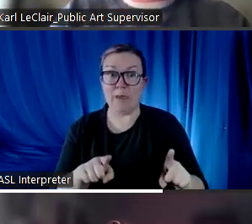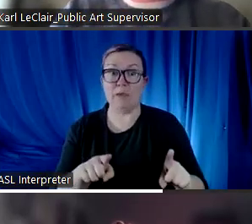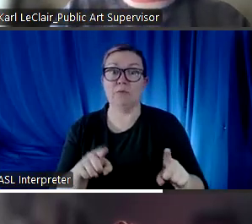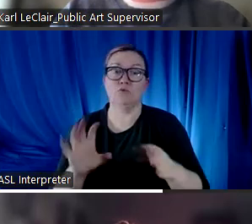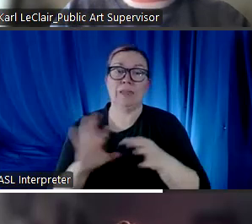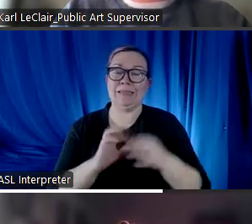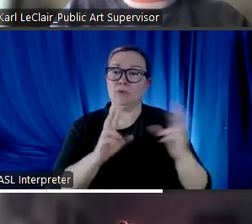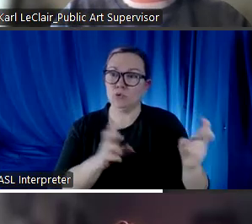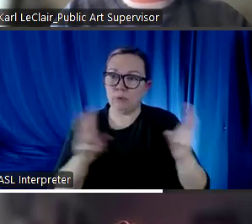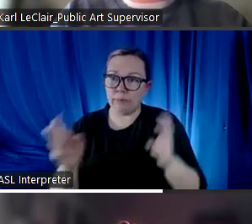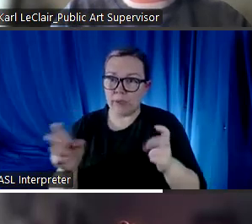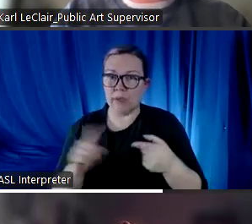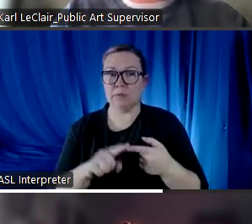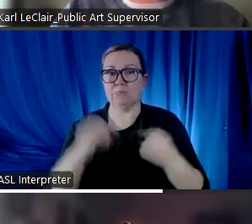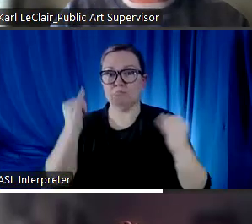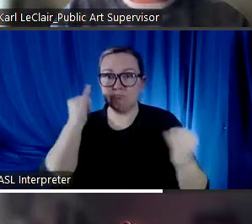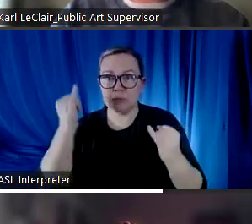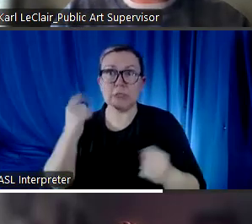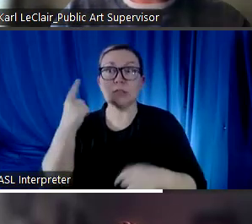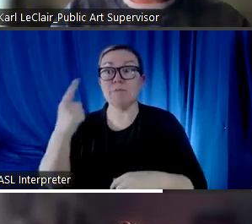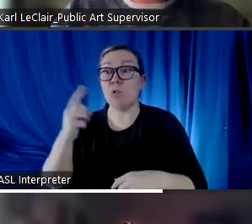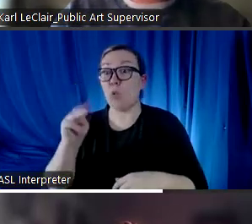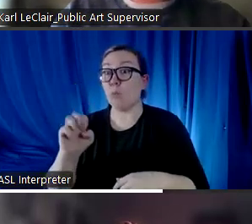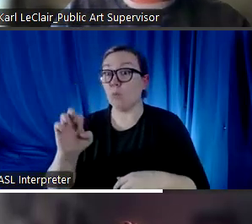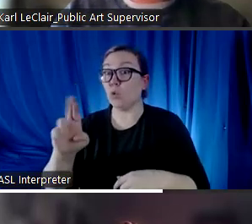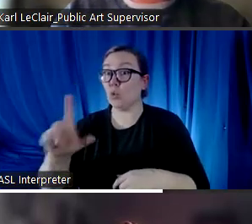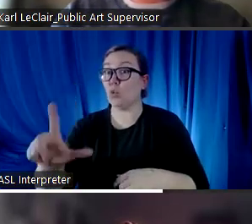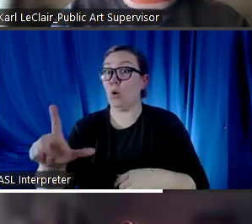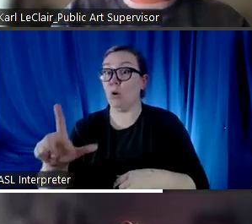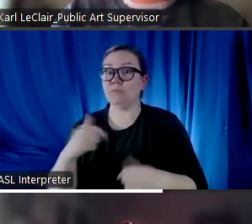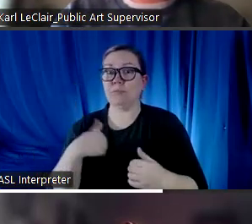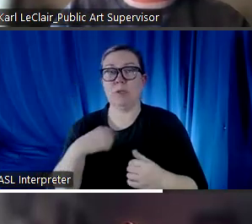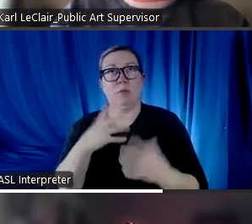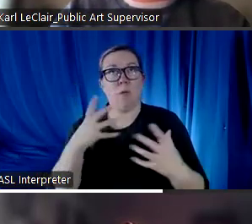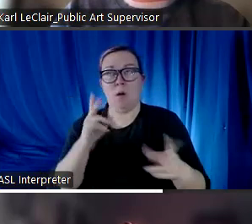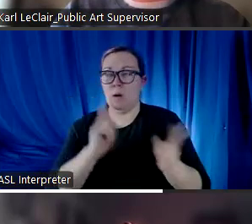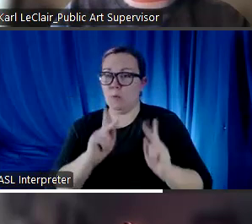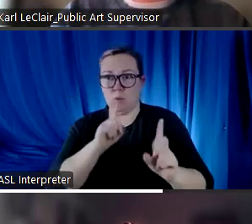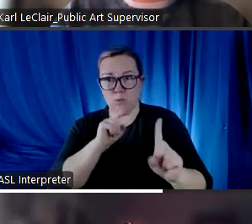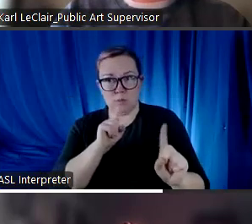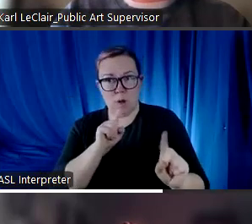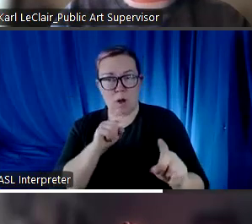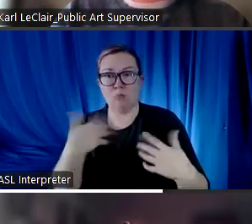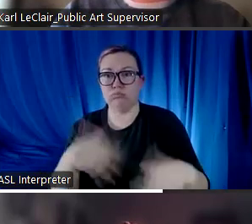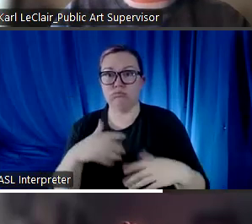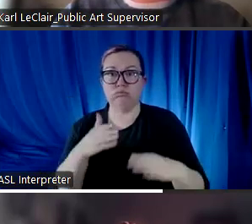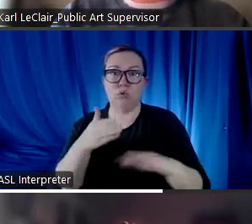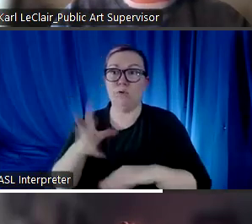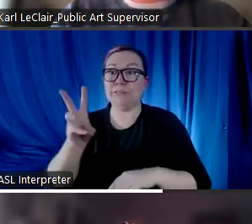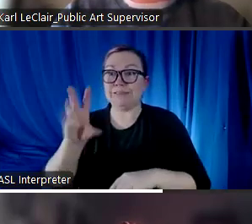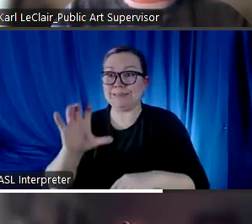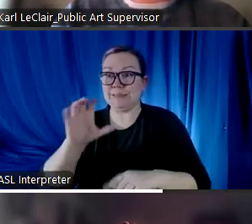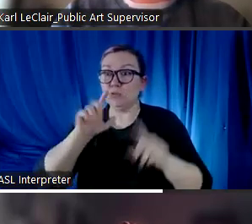themes and ideas for the mural. We had a really robust response, over 600 responses to